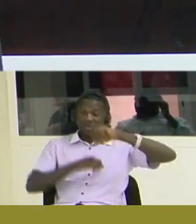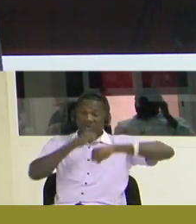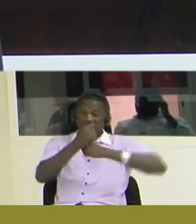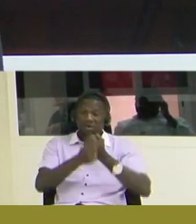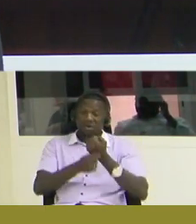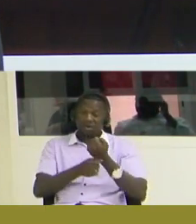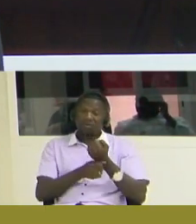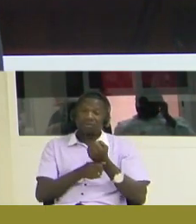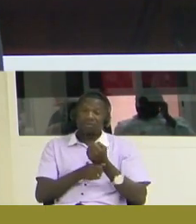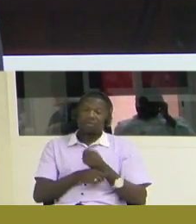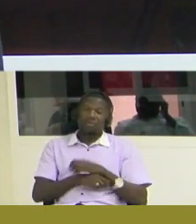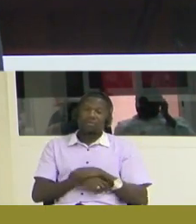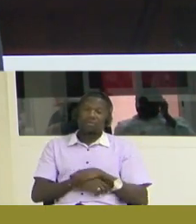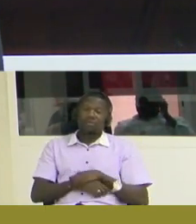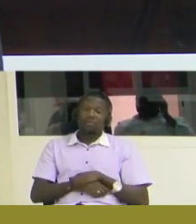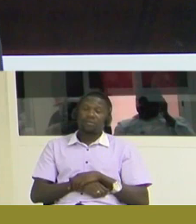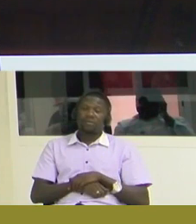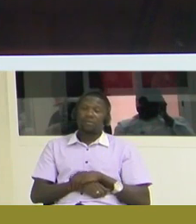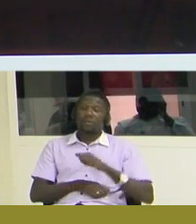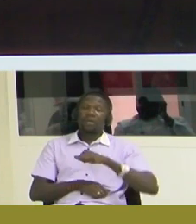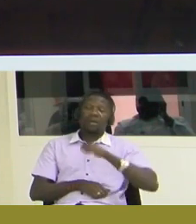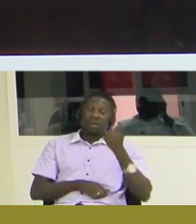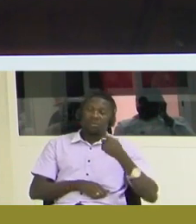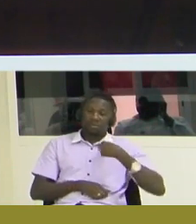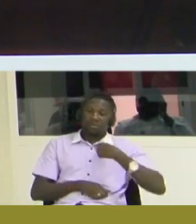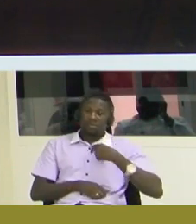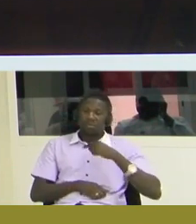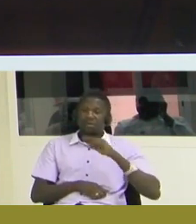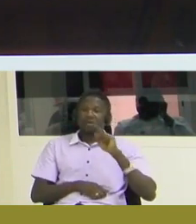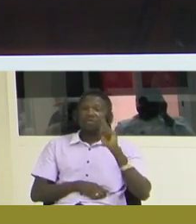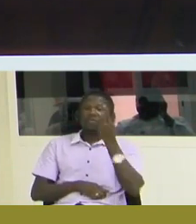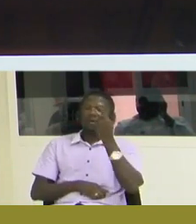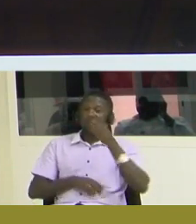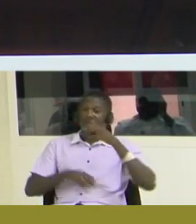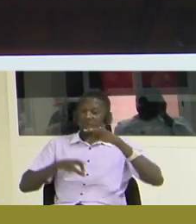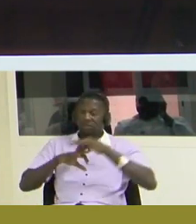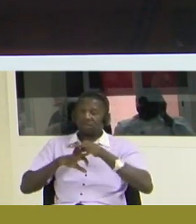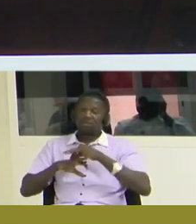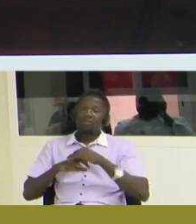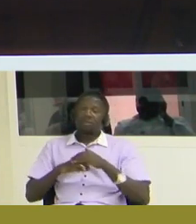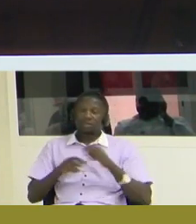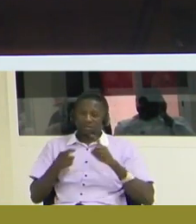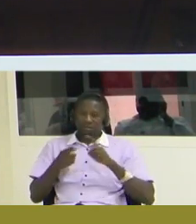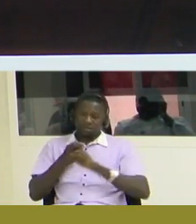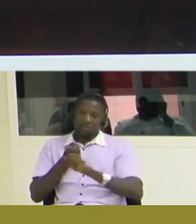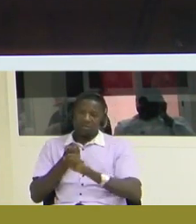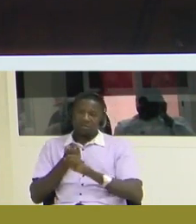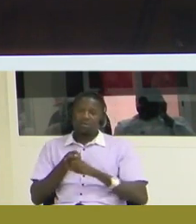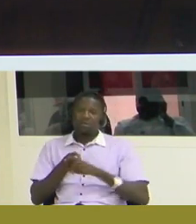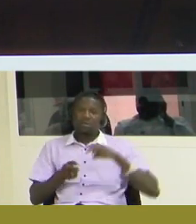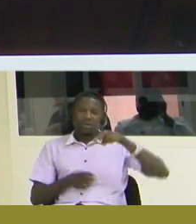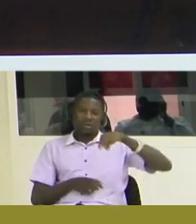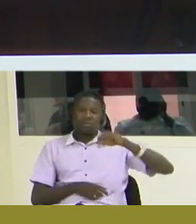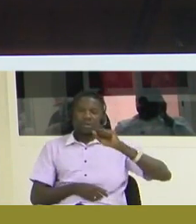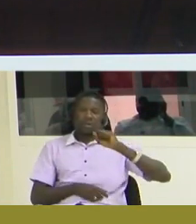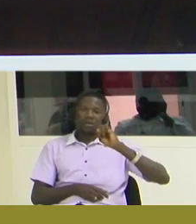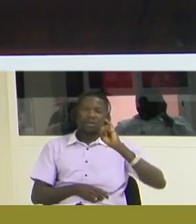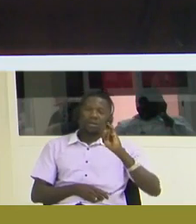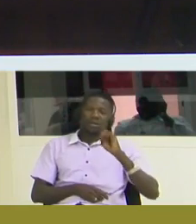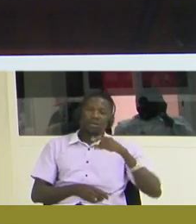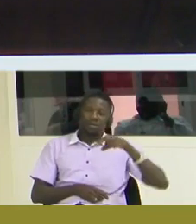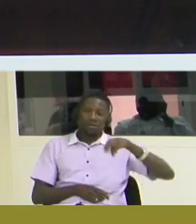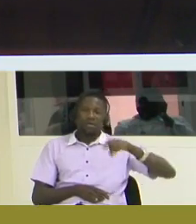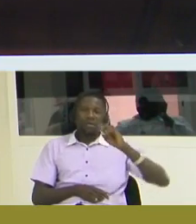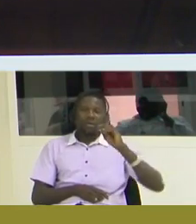Anning first - and then tell him he's related to my first wife my and or men do